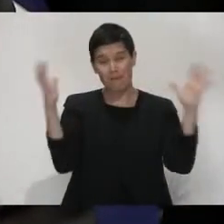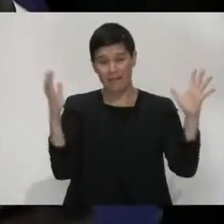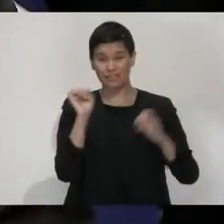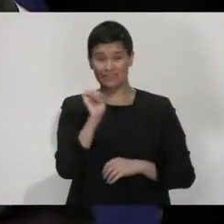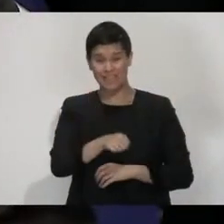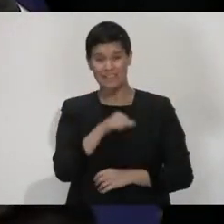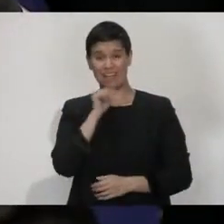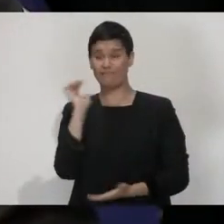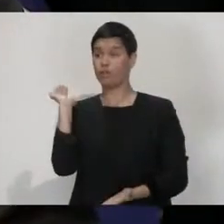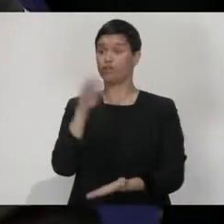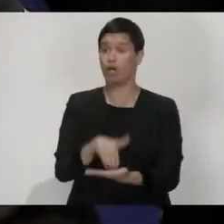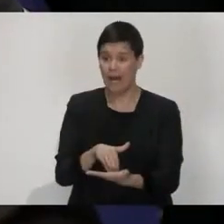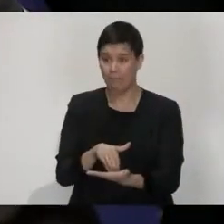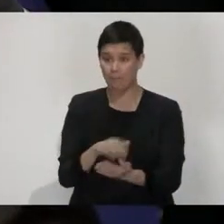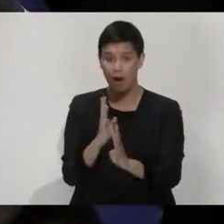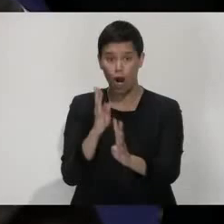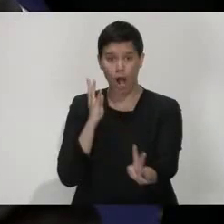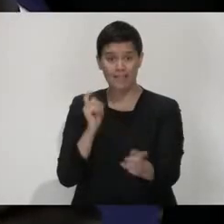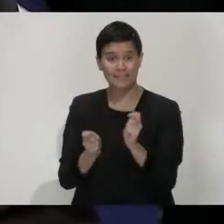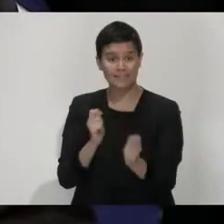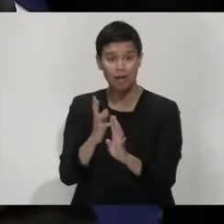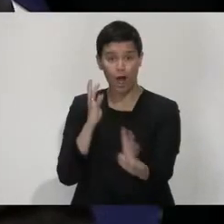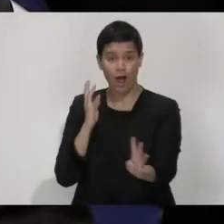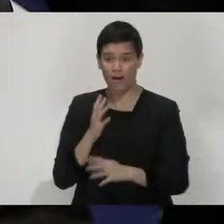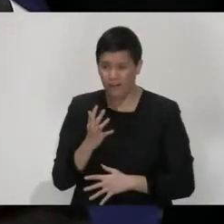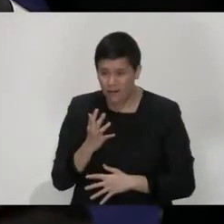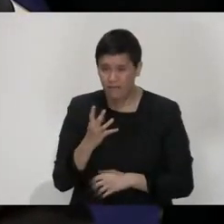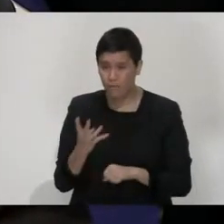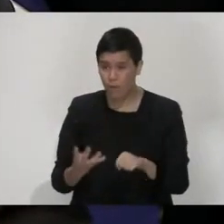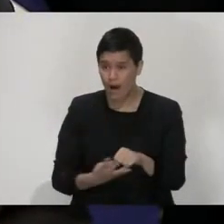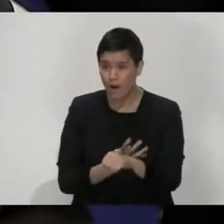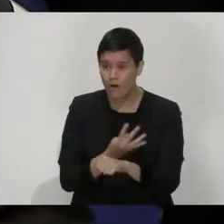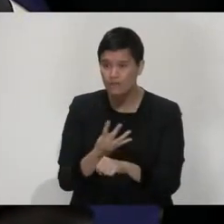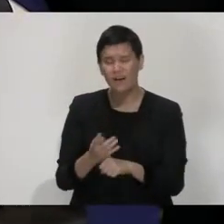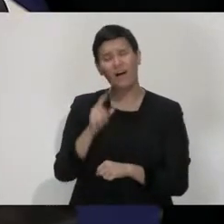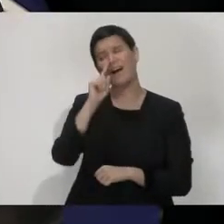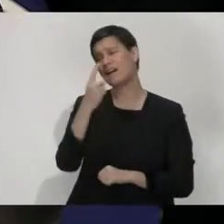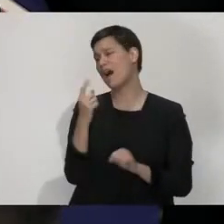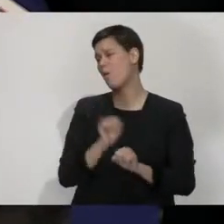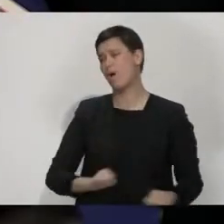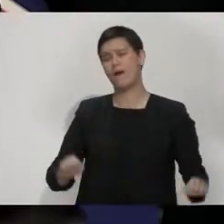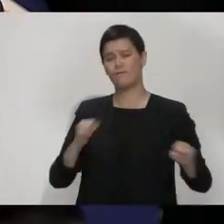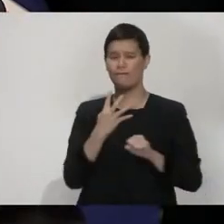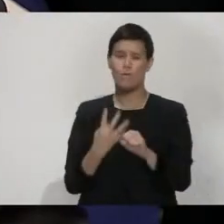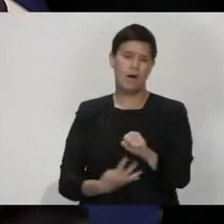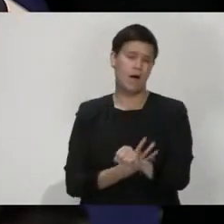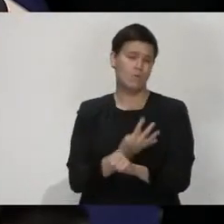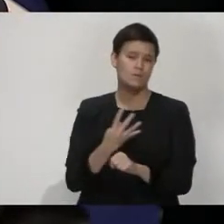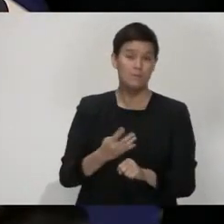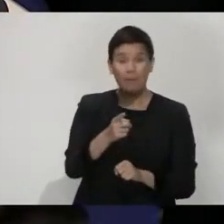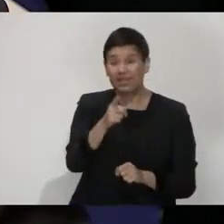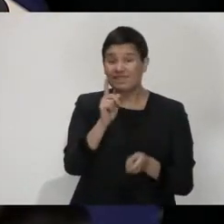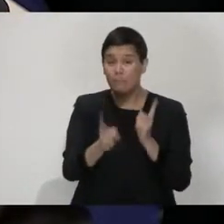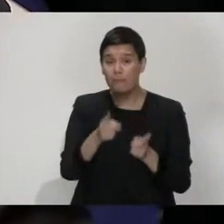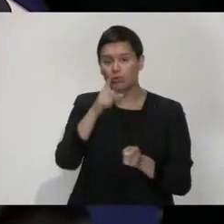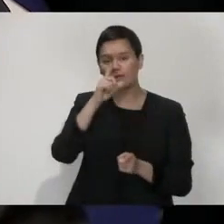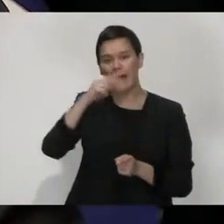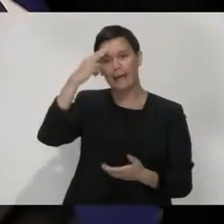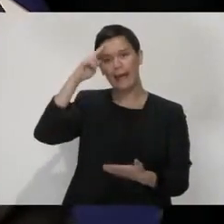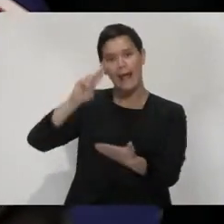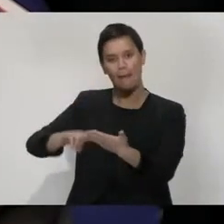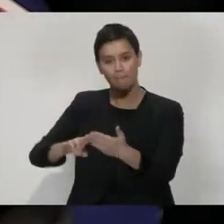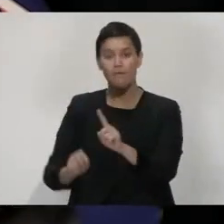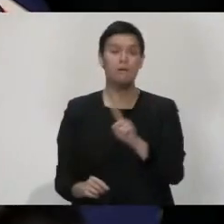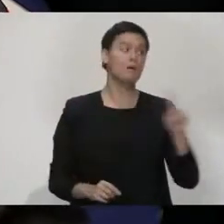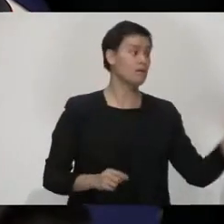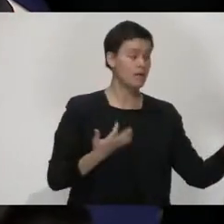be able to either stay there, but if they can't, then recognise that they can come back. I listed off those pop-up stations earlier. I'm sure they'll be